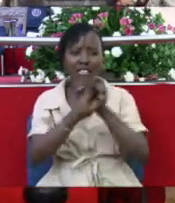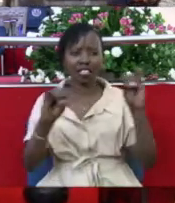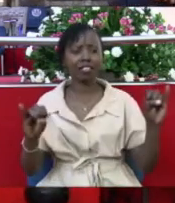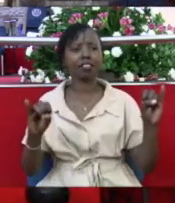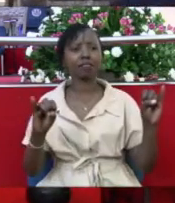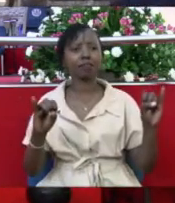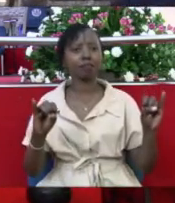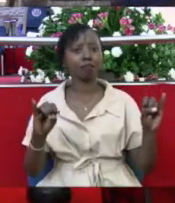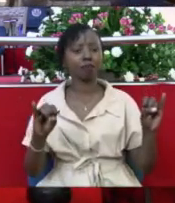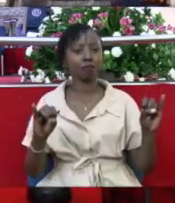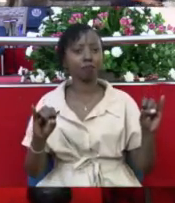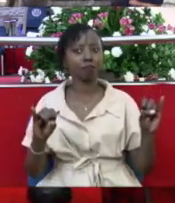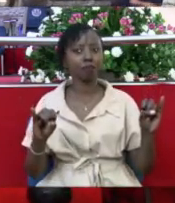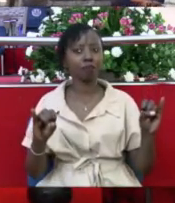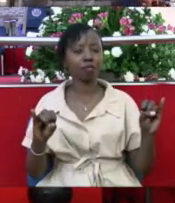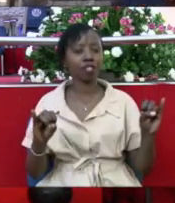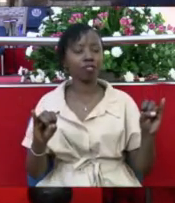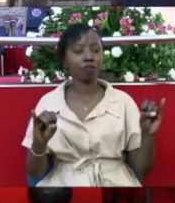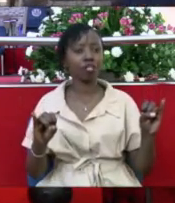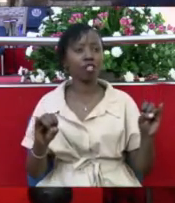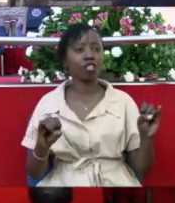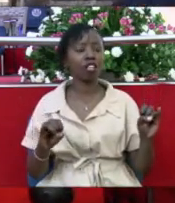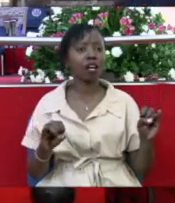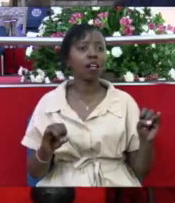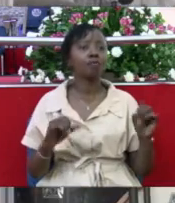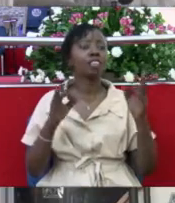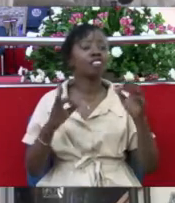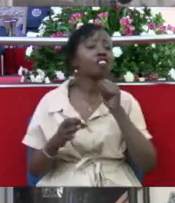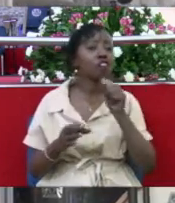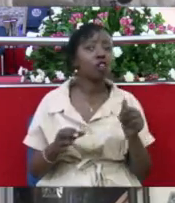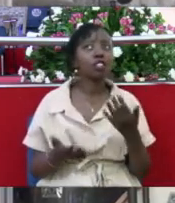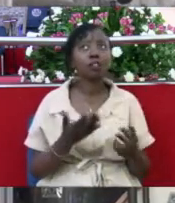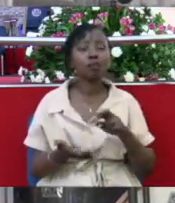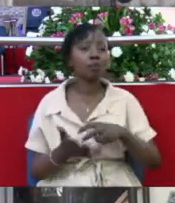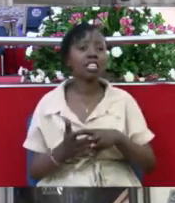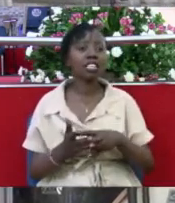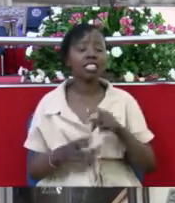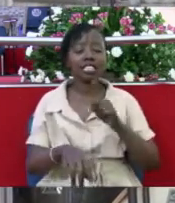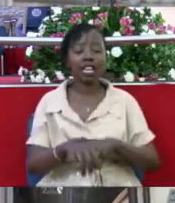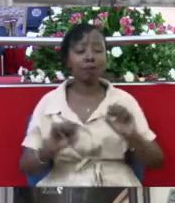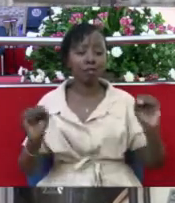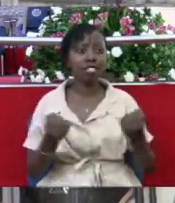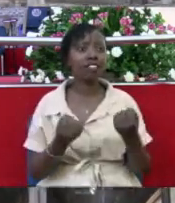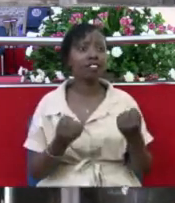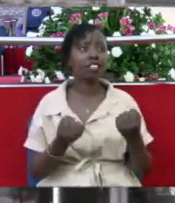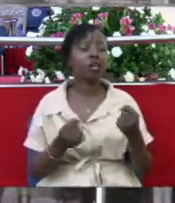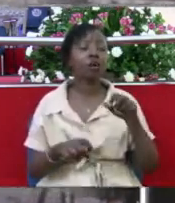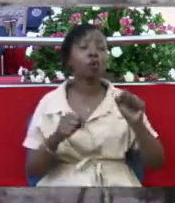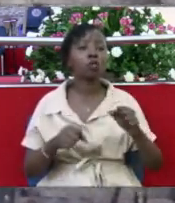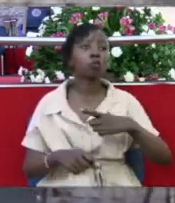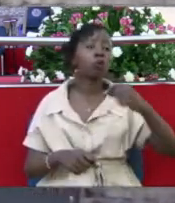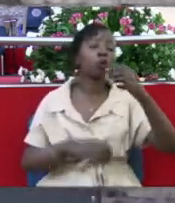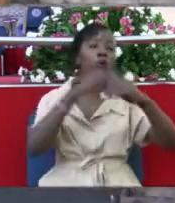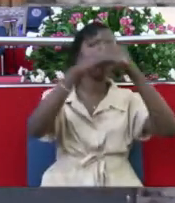hivyo, you would have gotten born again and been raptured to heaven. Ungeokoka na ukaweza kwenda mbinguni direct. But God does not allow that. Lakini Mungu hajakubalishia